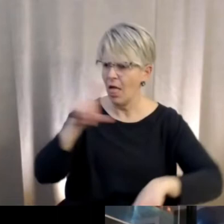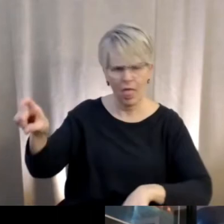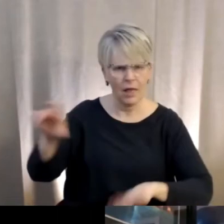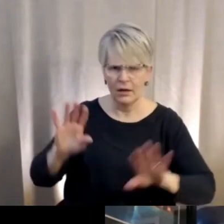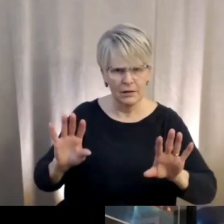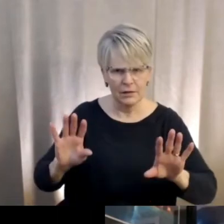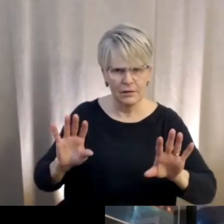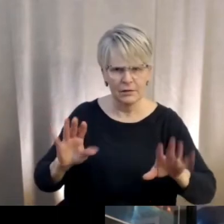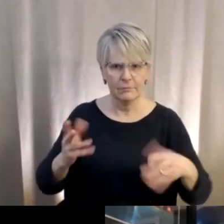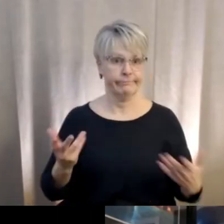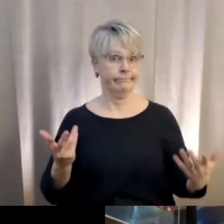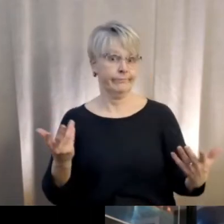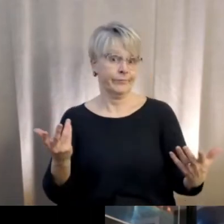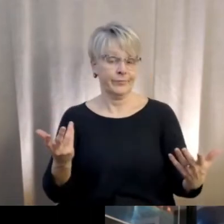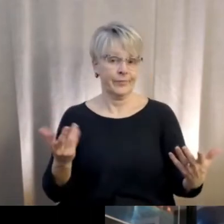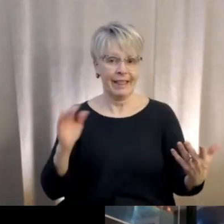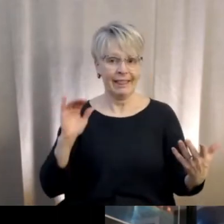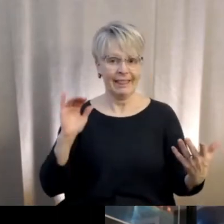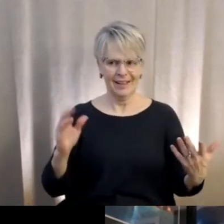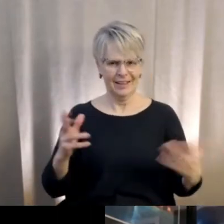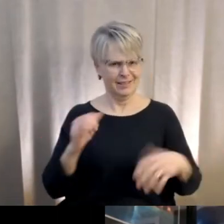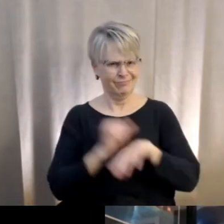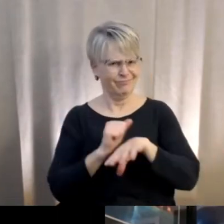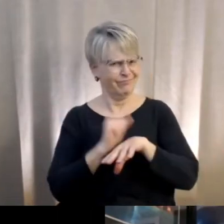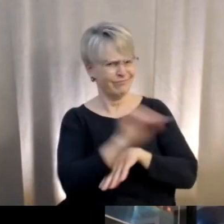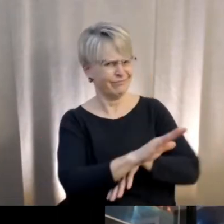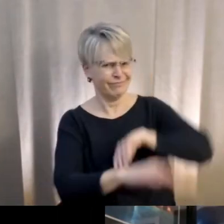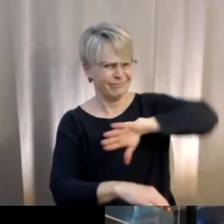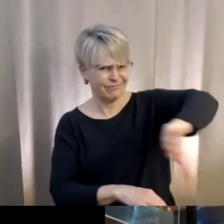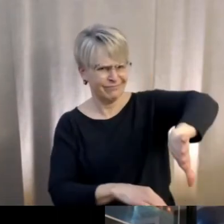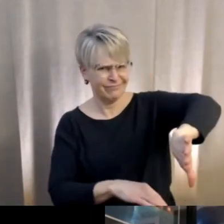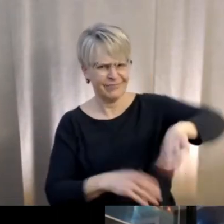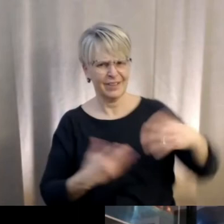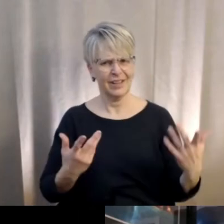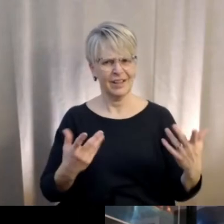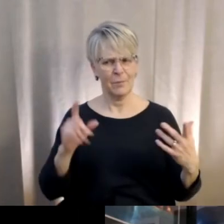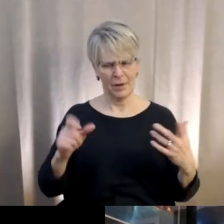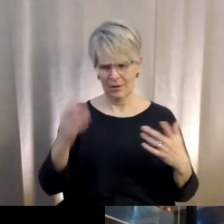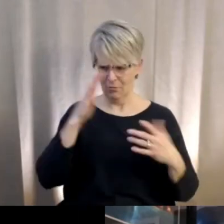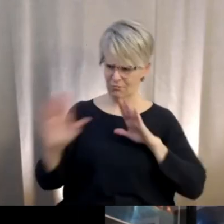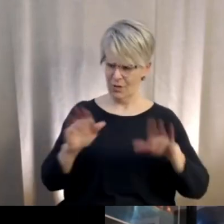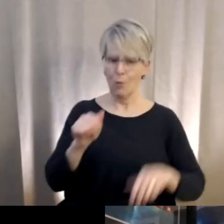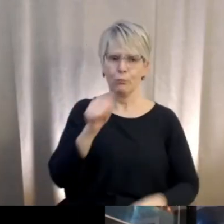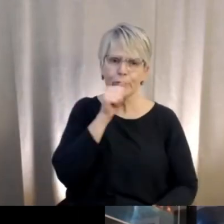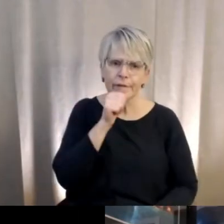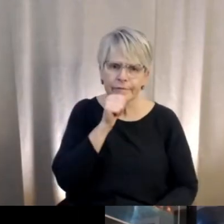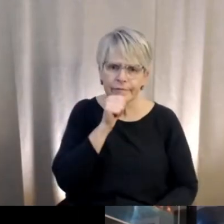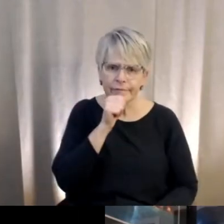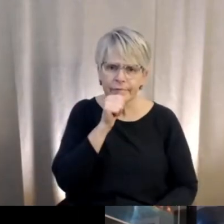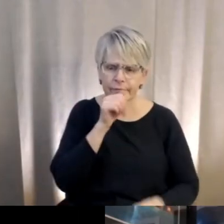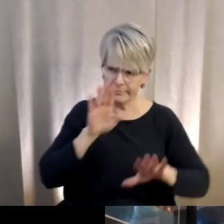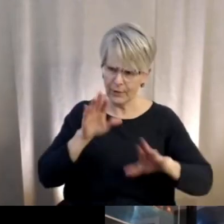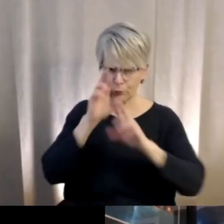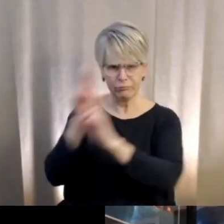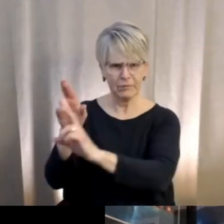I don't know how else to, like, it's just not their business. Mm-hmm. So just to be respectful of people's privacy, because I